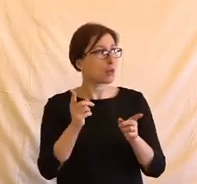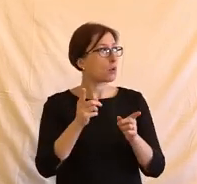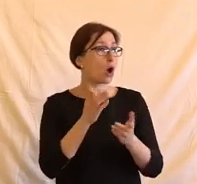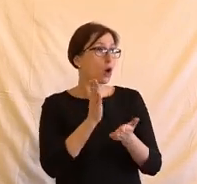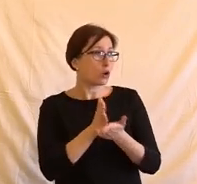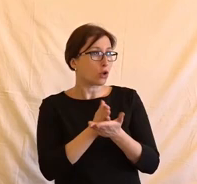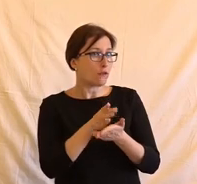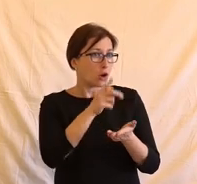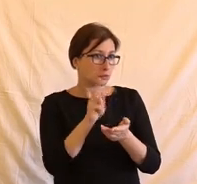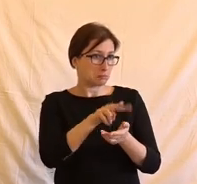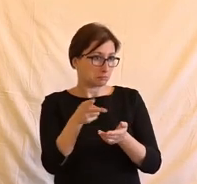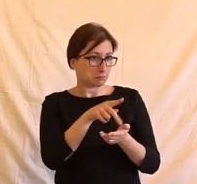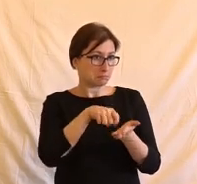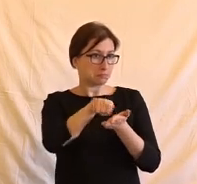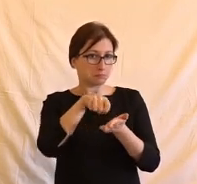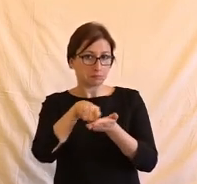nebo v hotovosti.